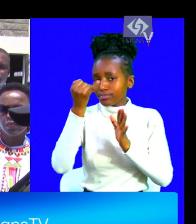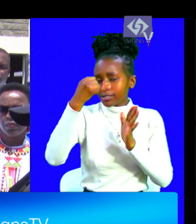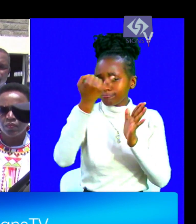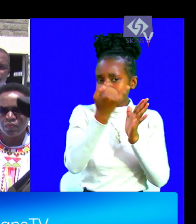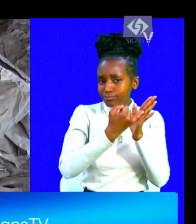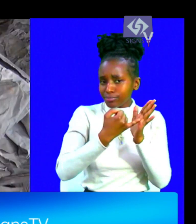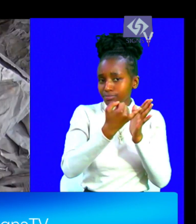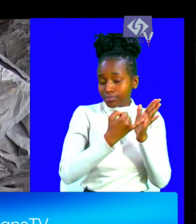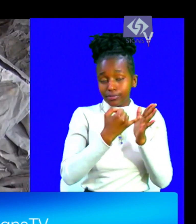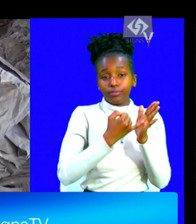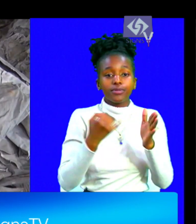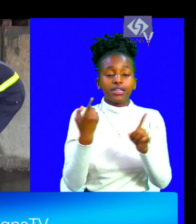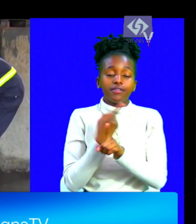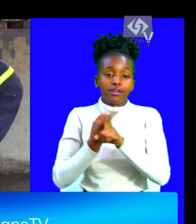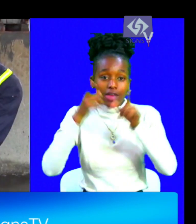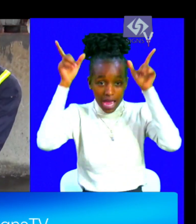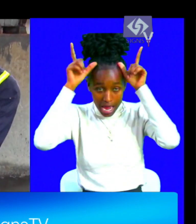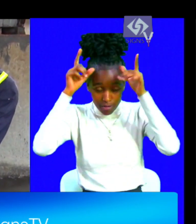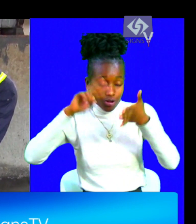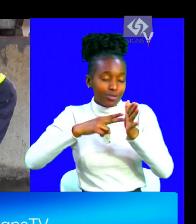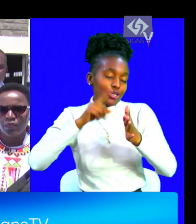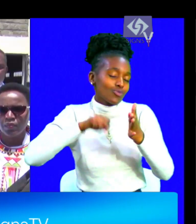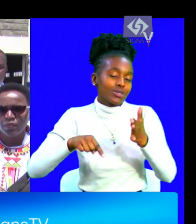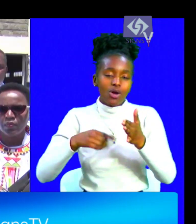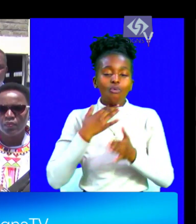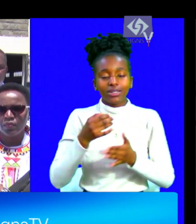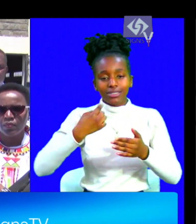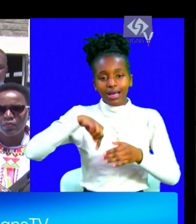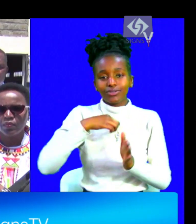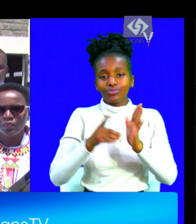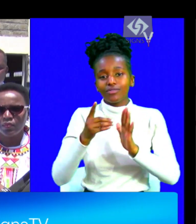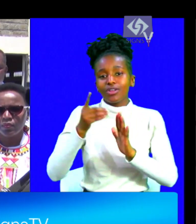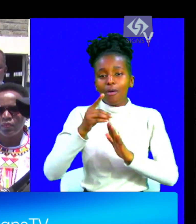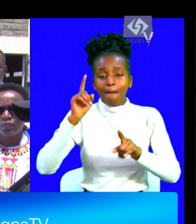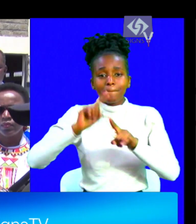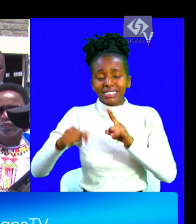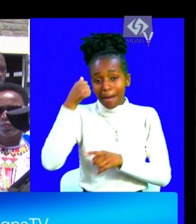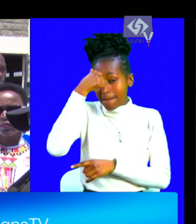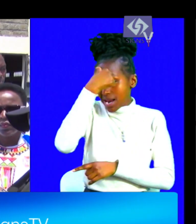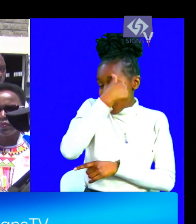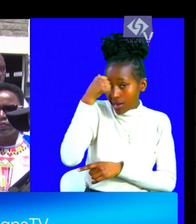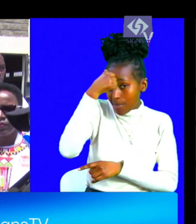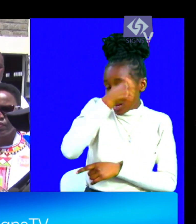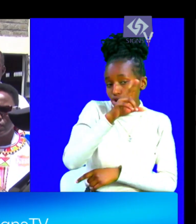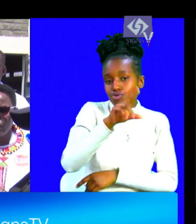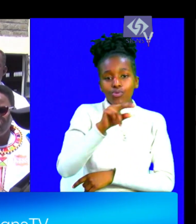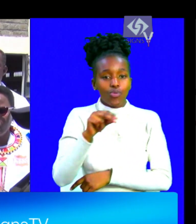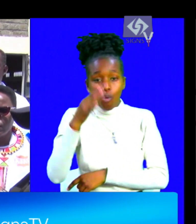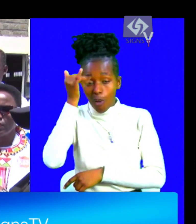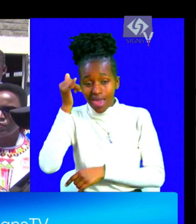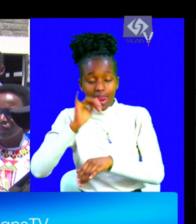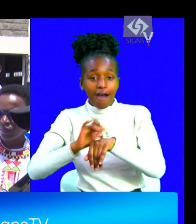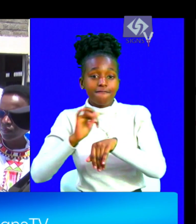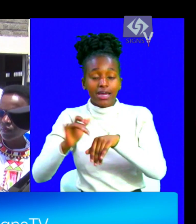tunawahimiza kwenda mbele tusiwe tunaweka hizo brandings because it is affecting our business, and that